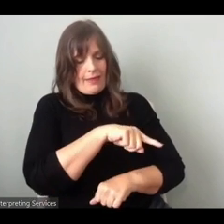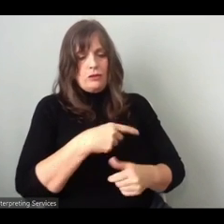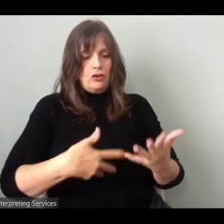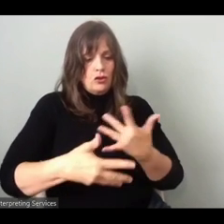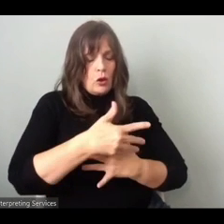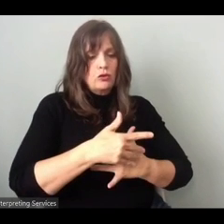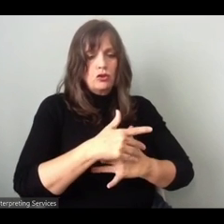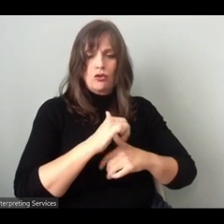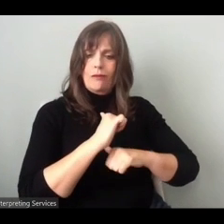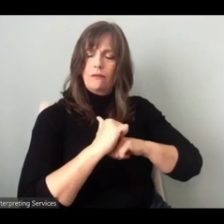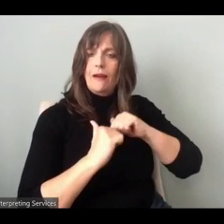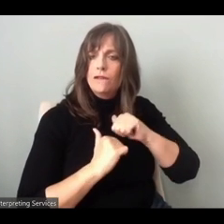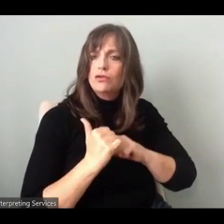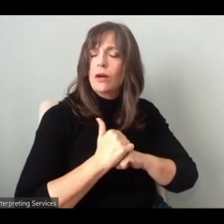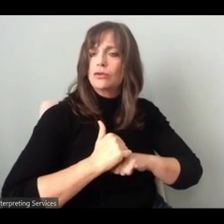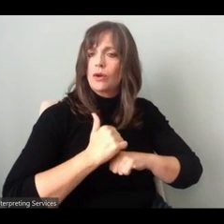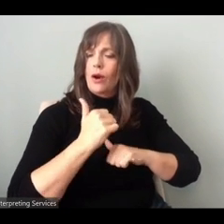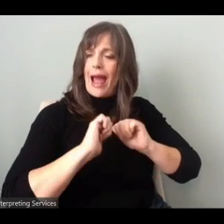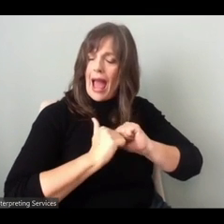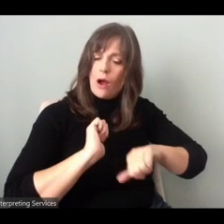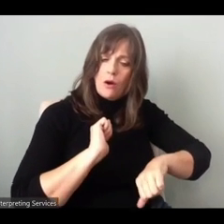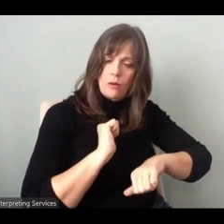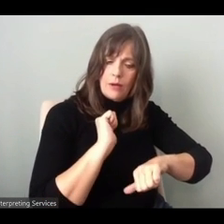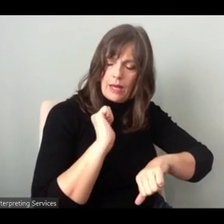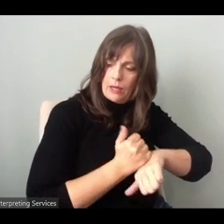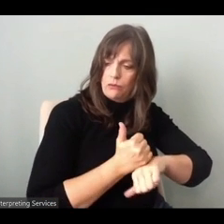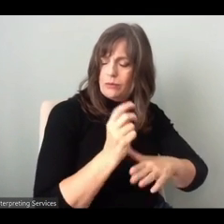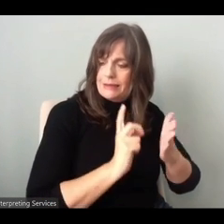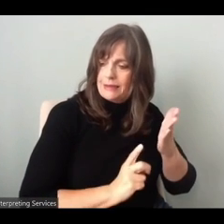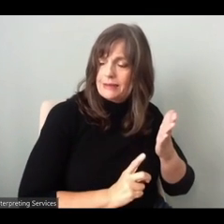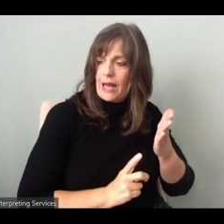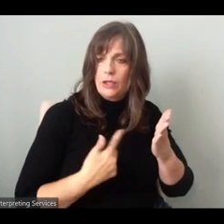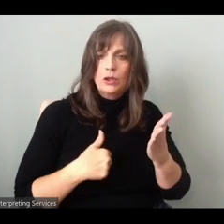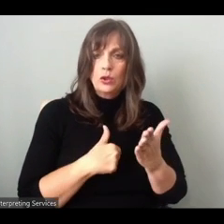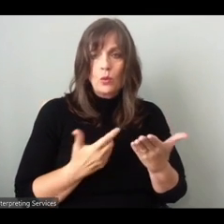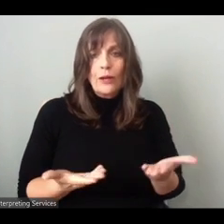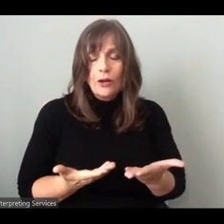we're doing it here, and we're doing what artists do, which is figuring it out in real time.